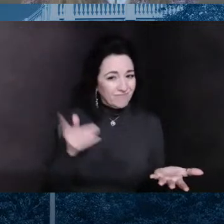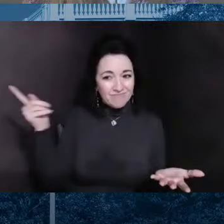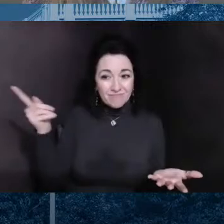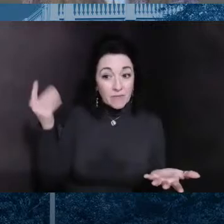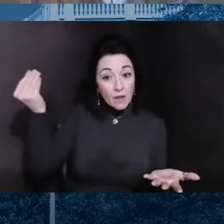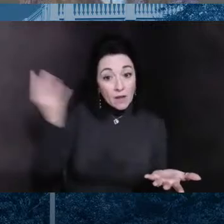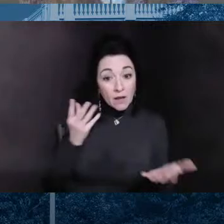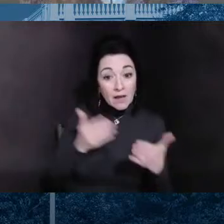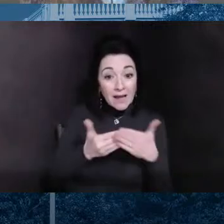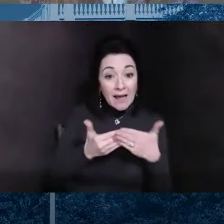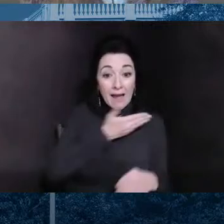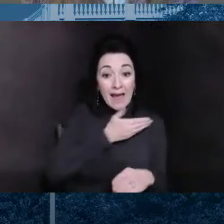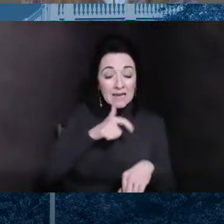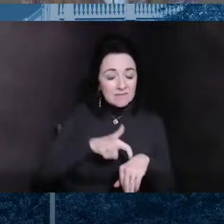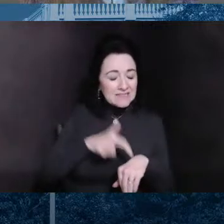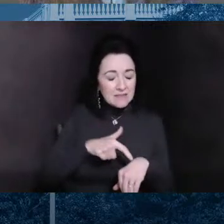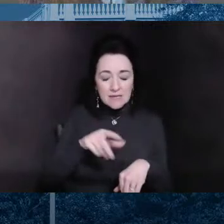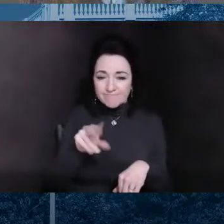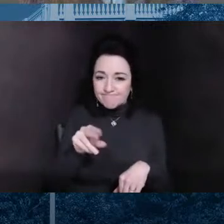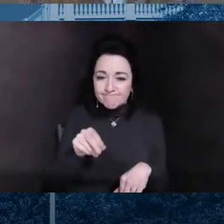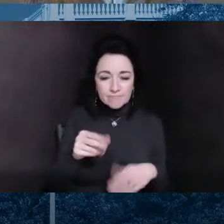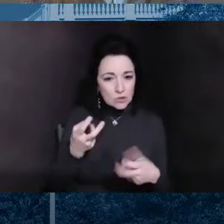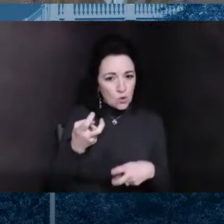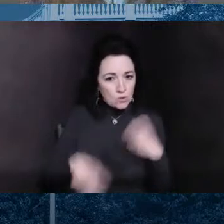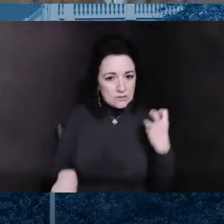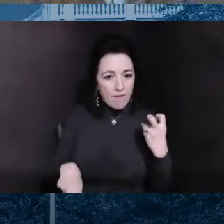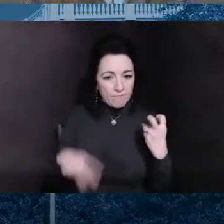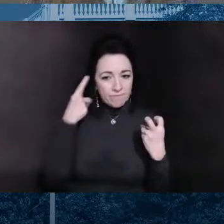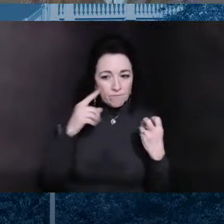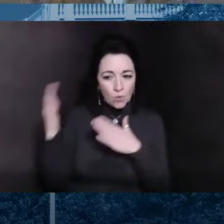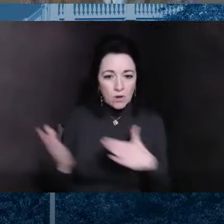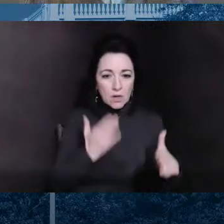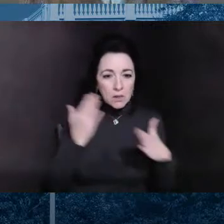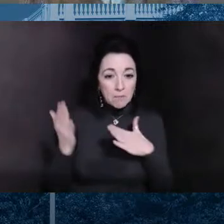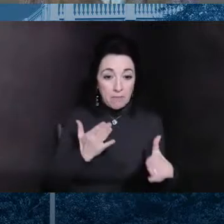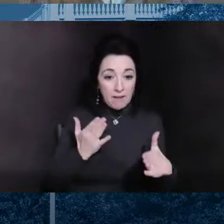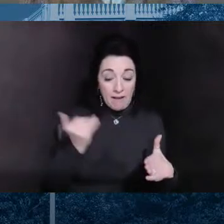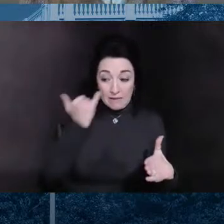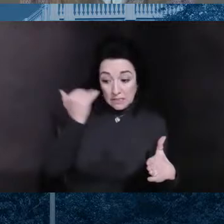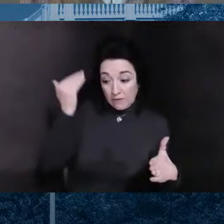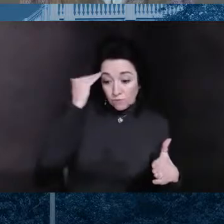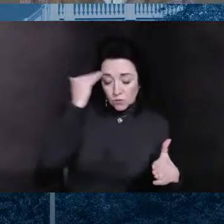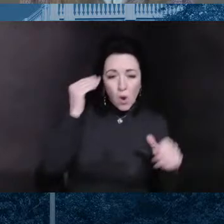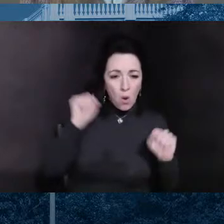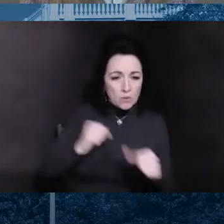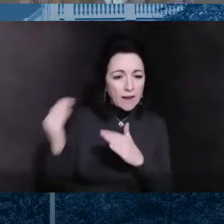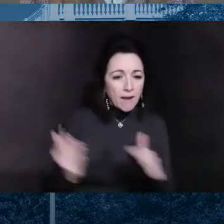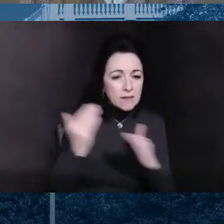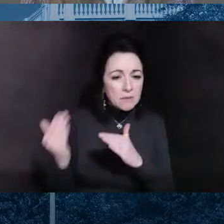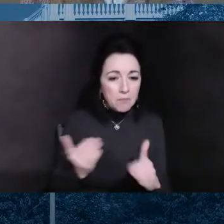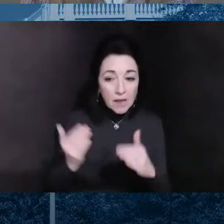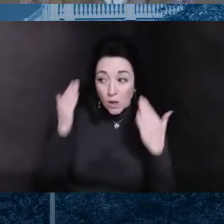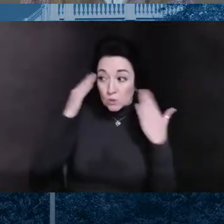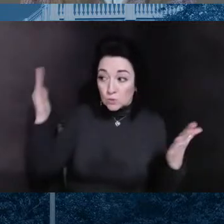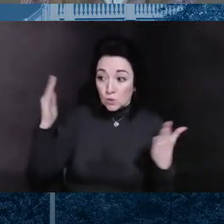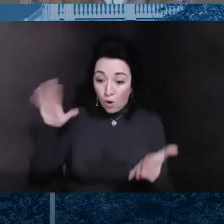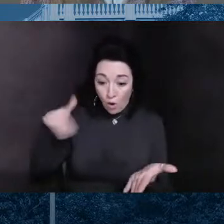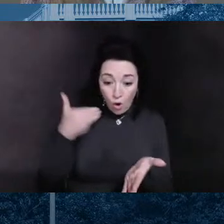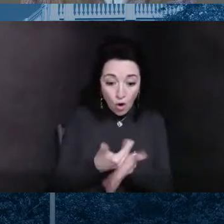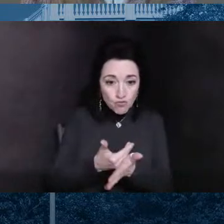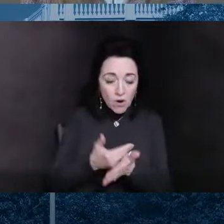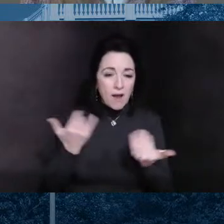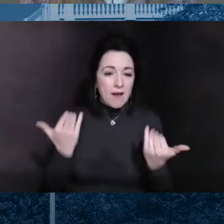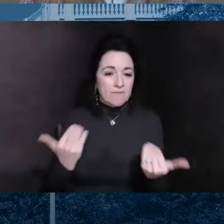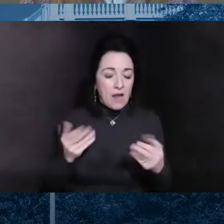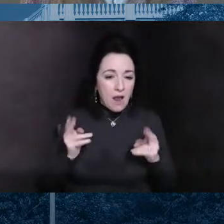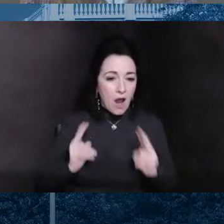very difficult to plan for the events to get those doses into people's arms. As I said, the